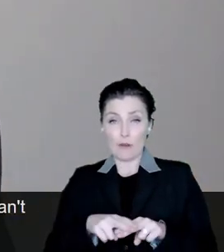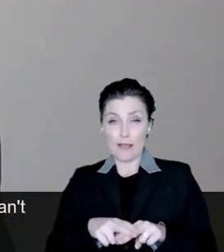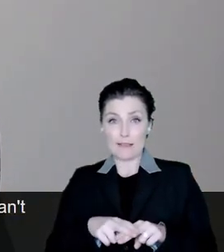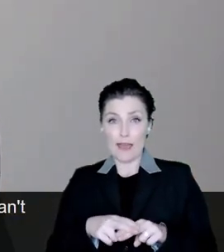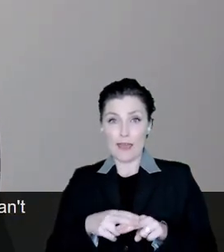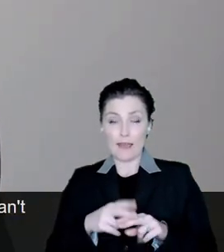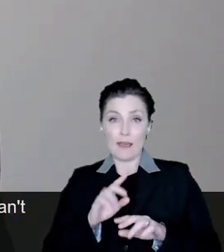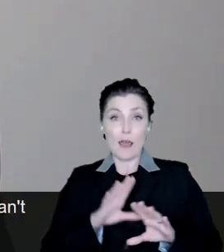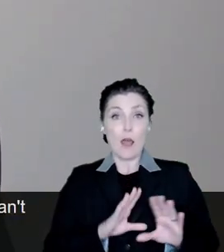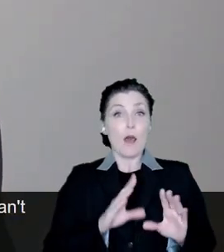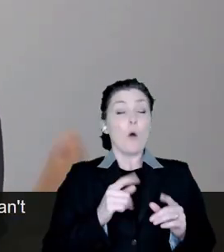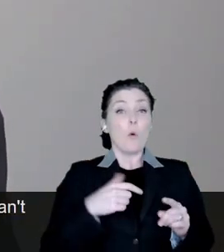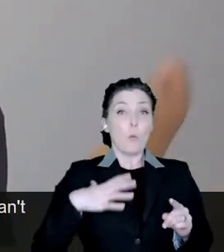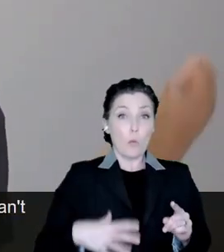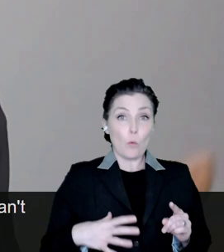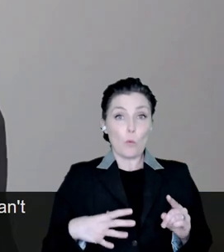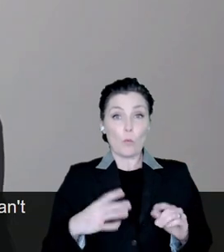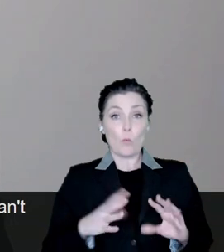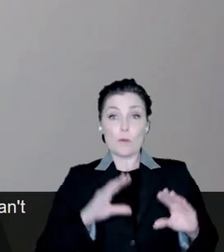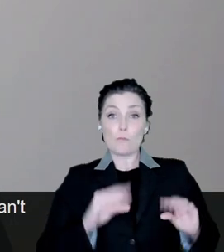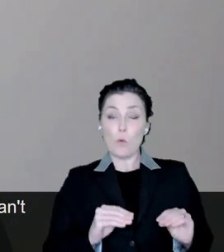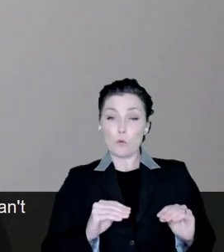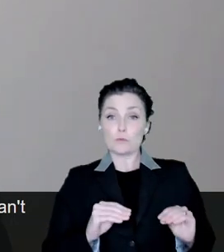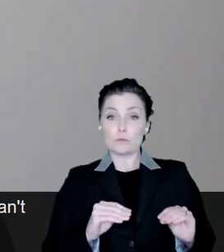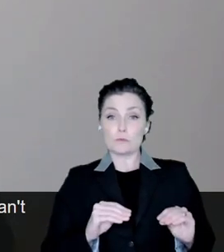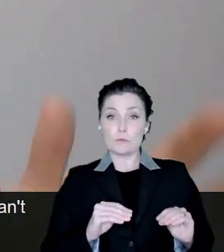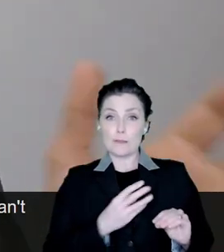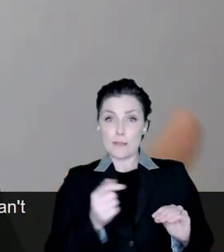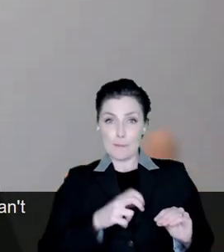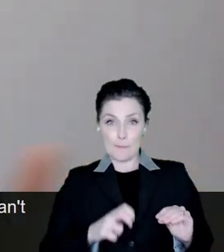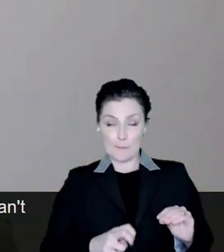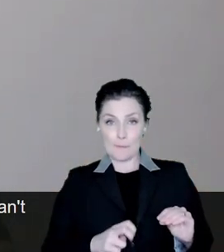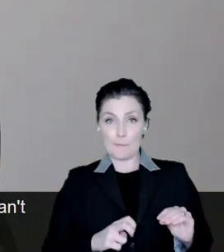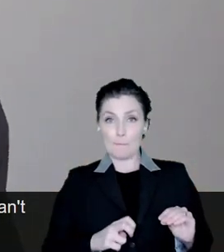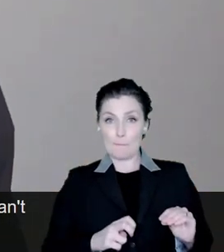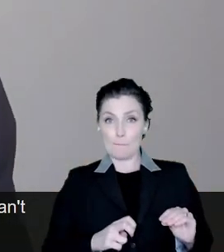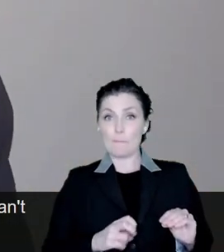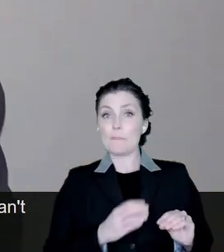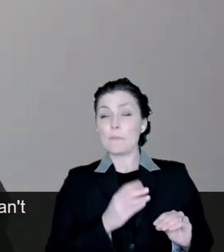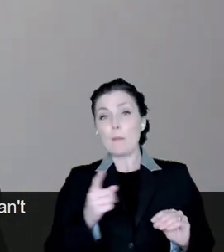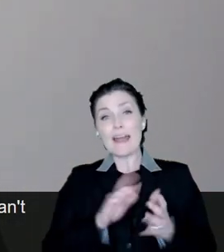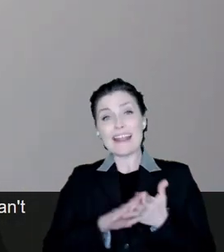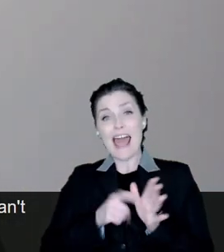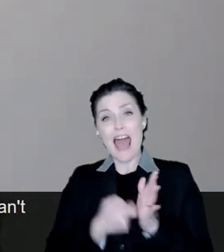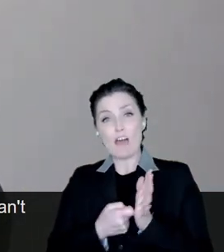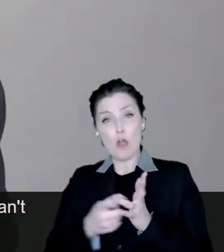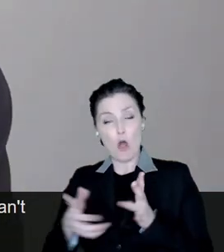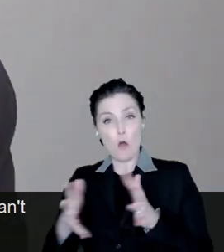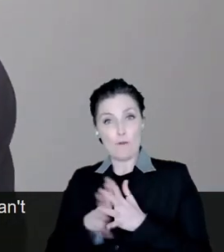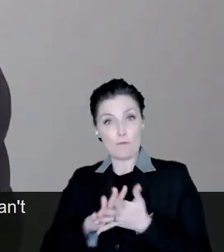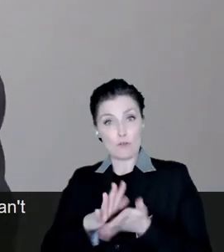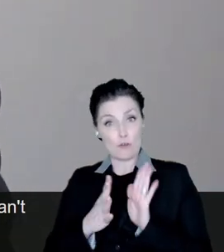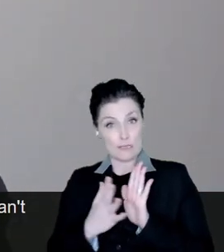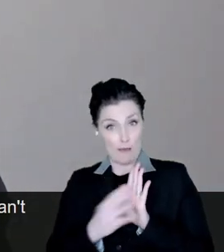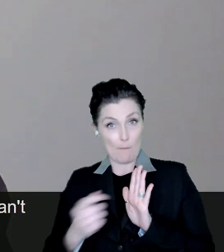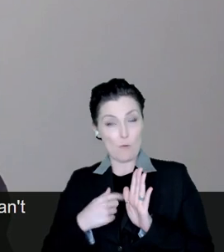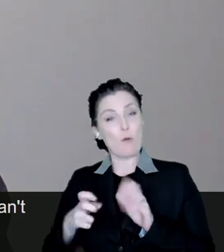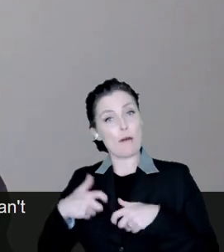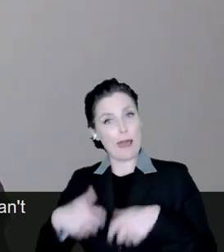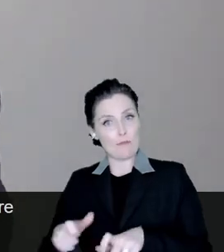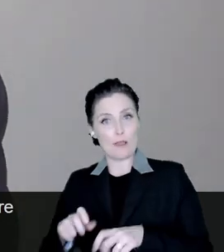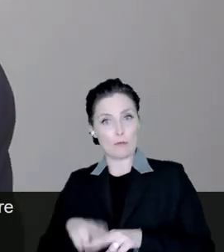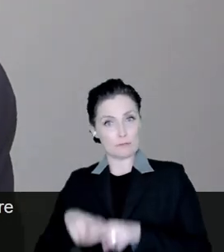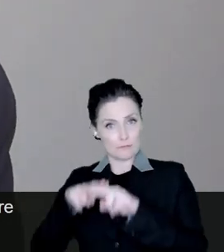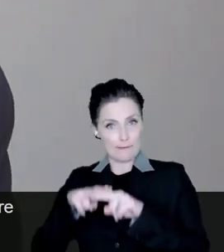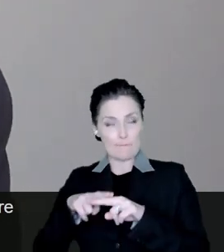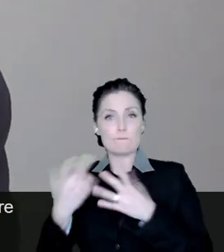ones that didn't go above a certain stage. We're going to carry on with the ones we started, like in Harrow. On TfL Rail, we have